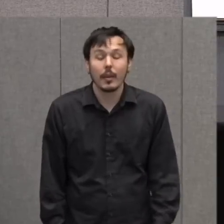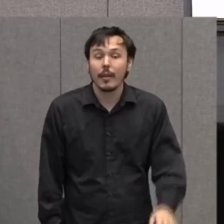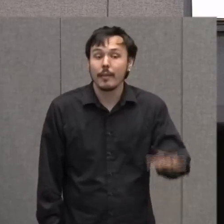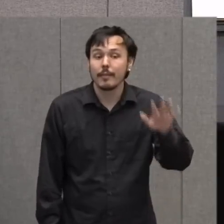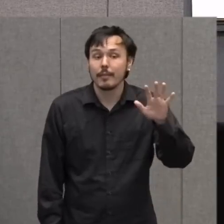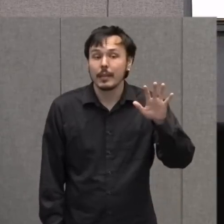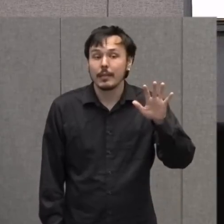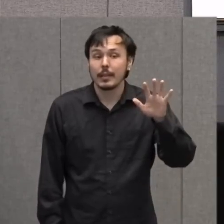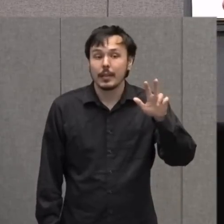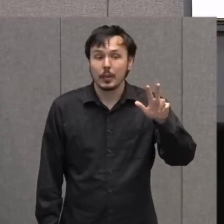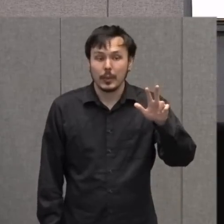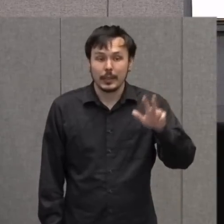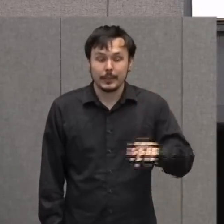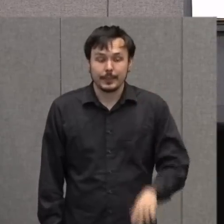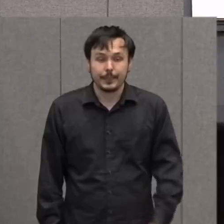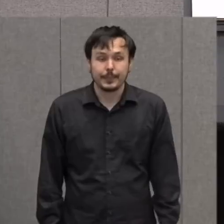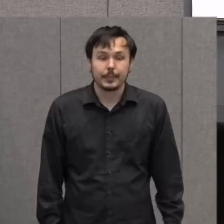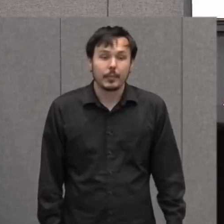53,